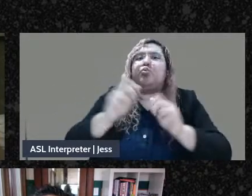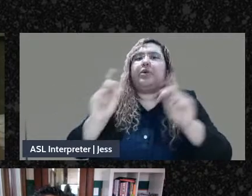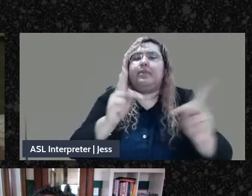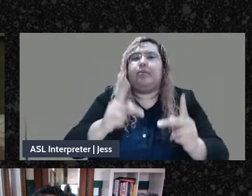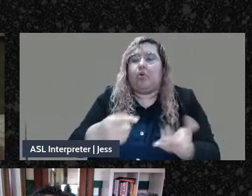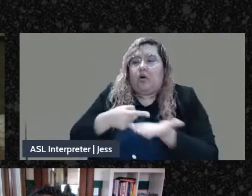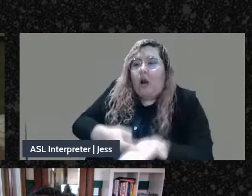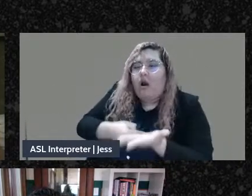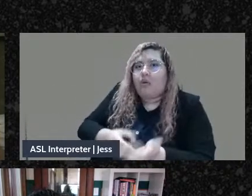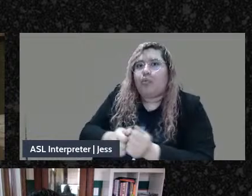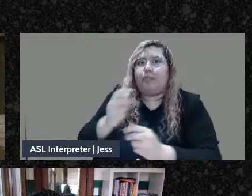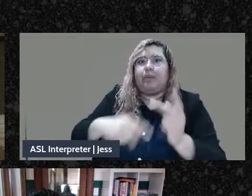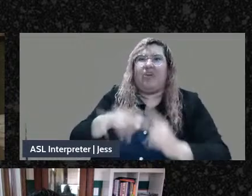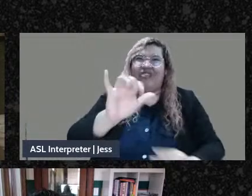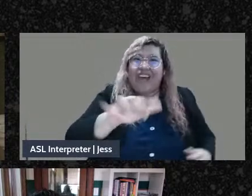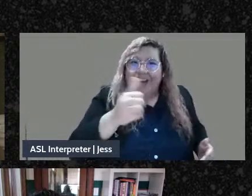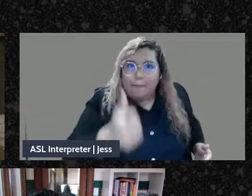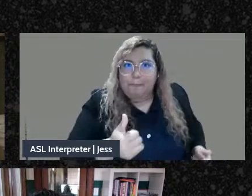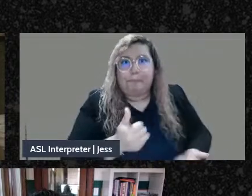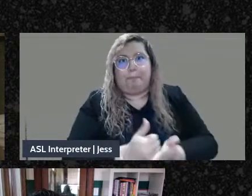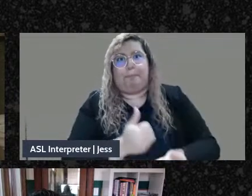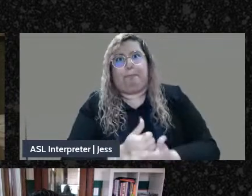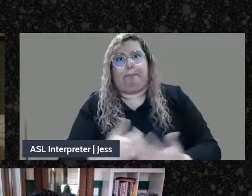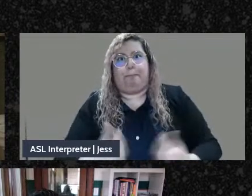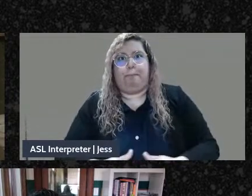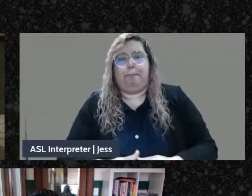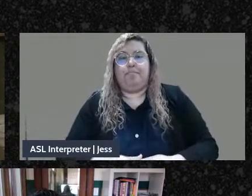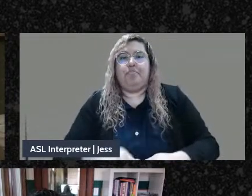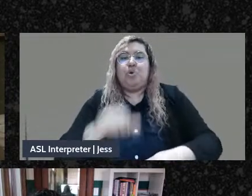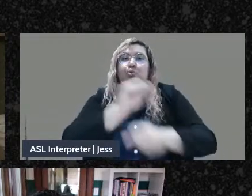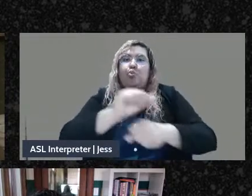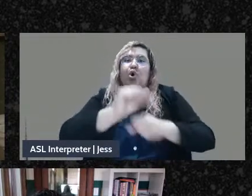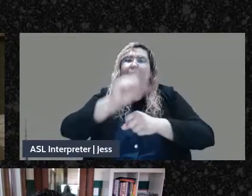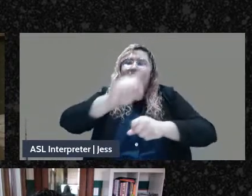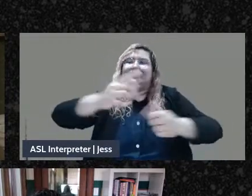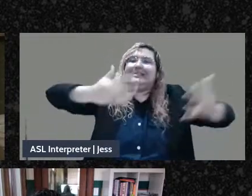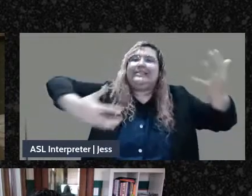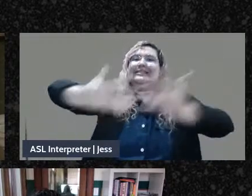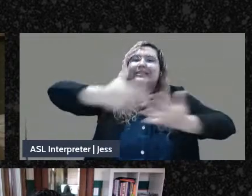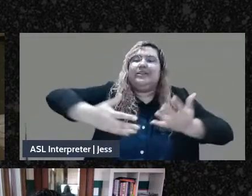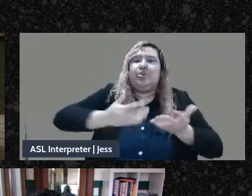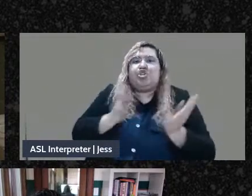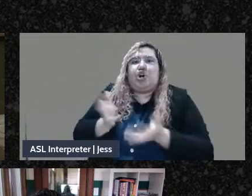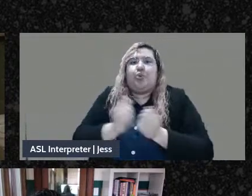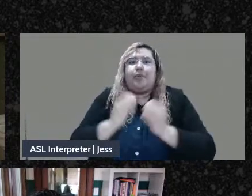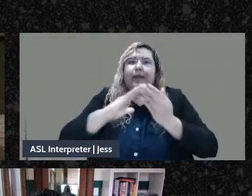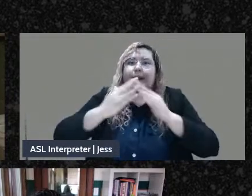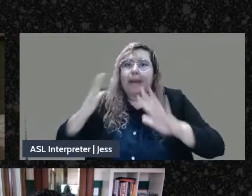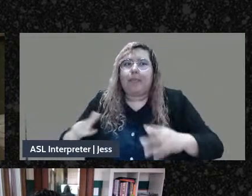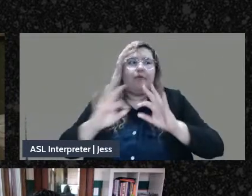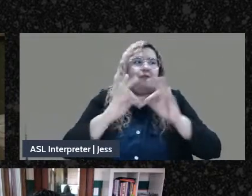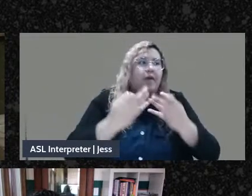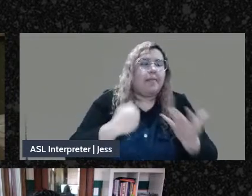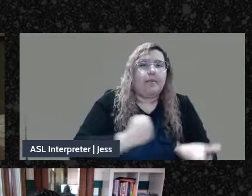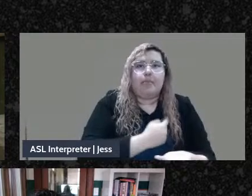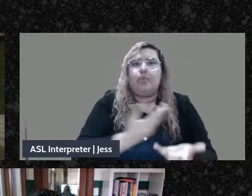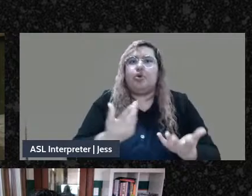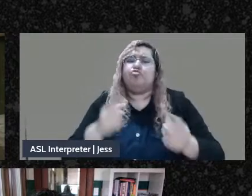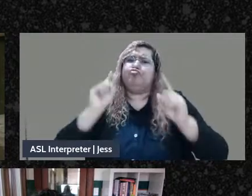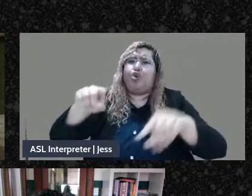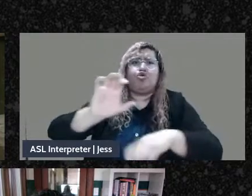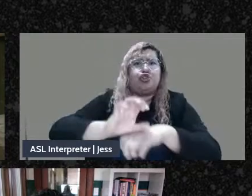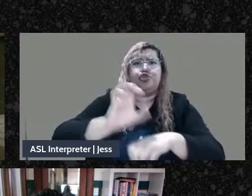And I think that's what the work has to be going forward. We got to keep talking to our neighbors and our family members and pulling up to the church